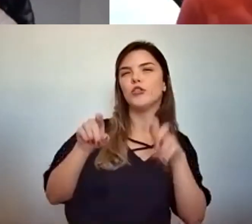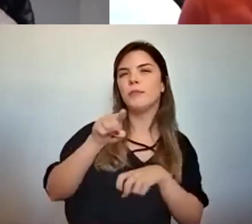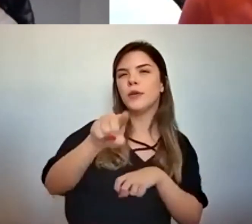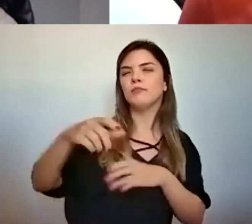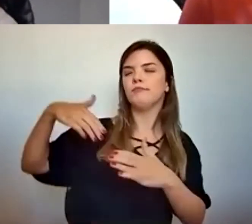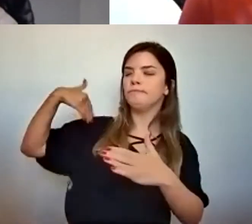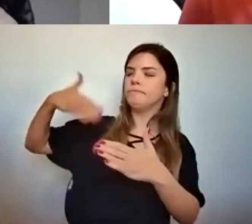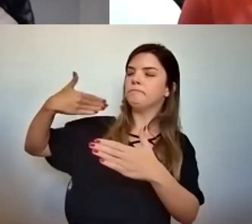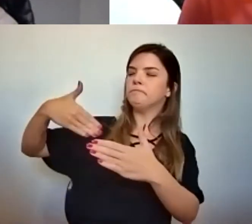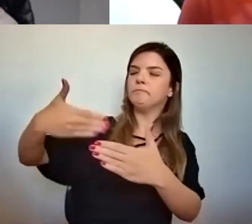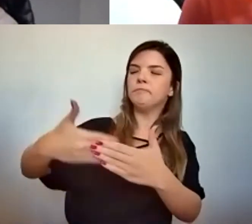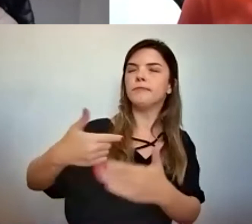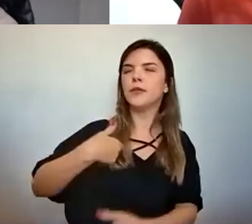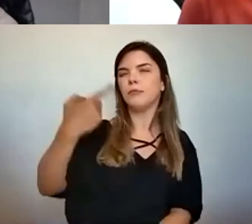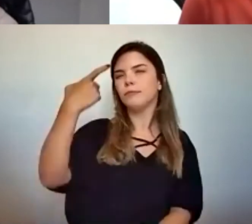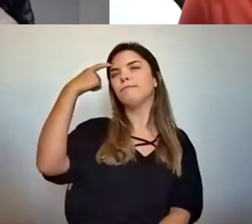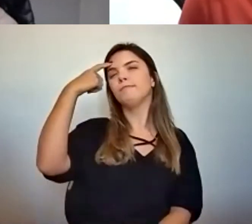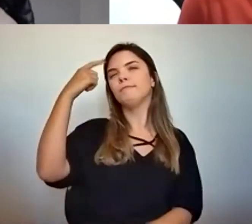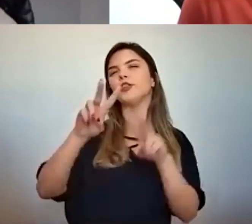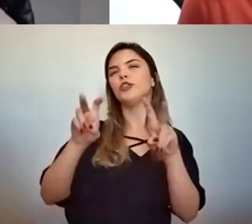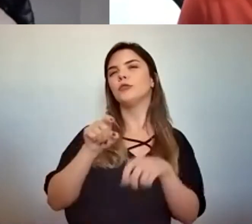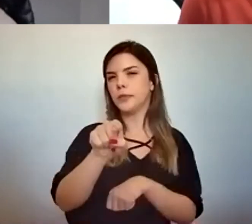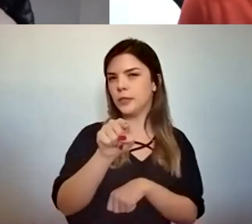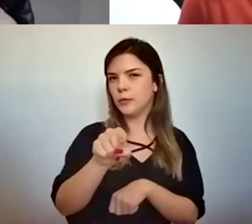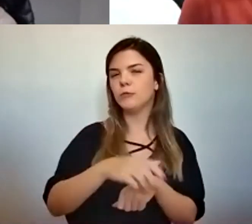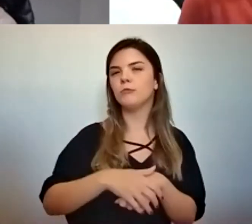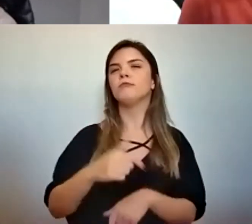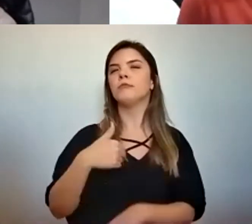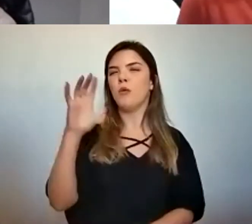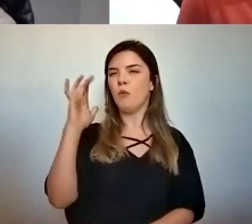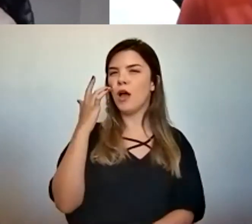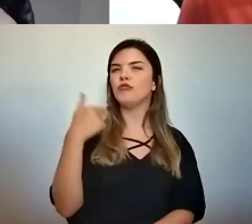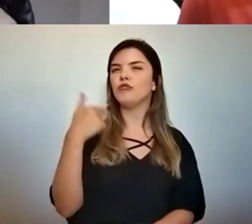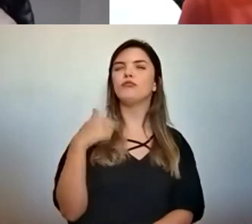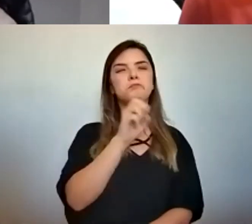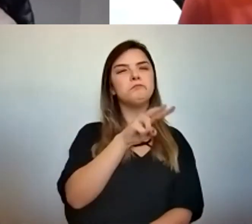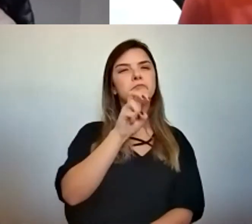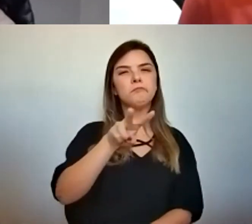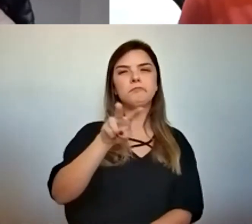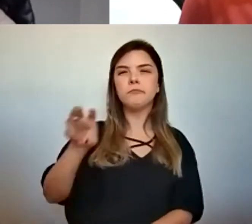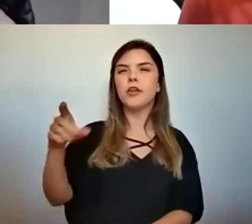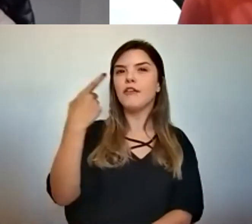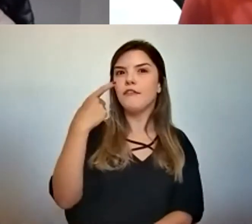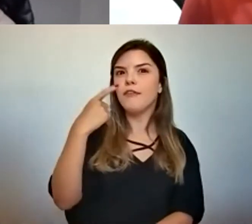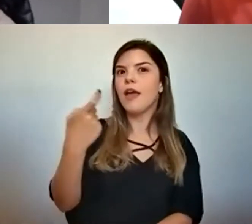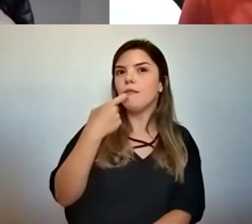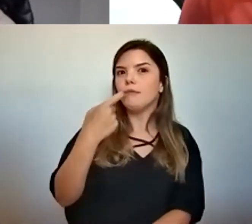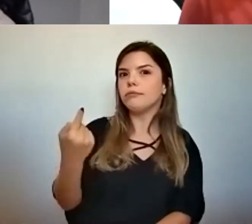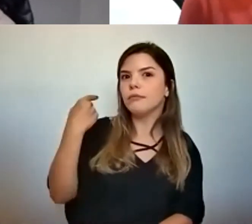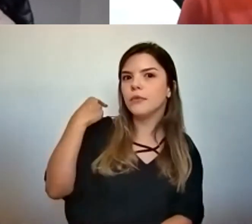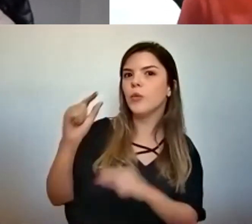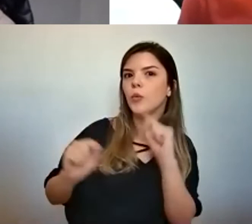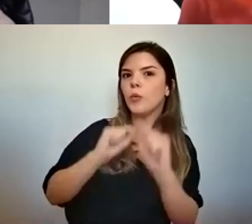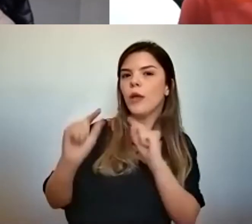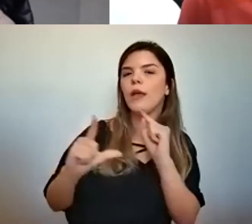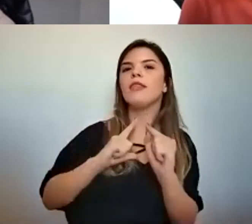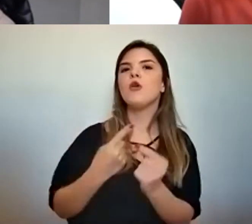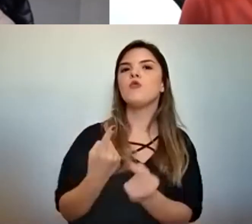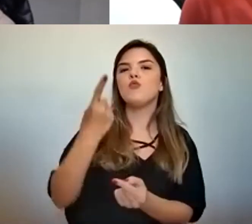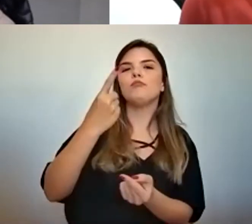time. And I think I saw very recently one piece of empirical evidence